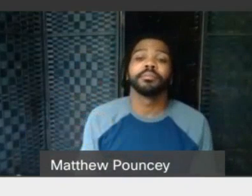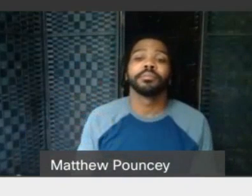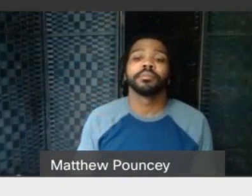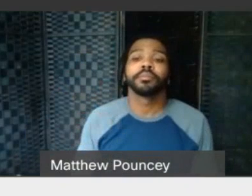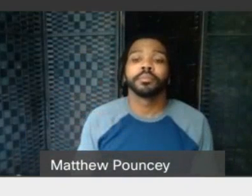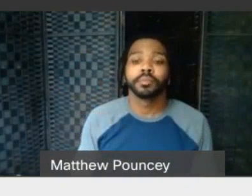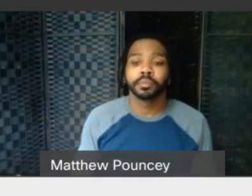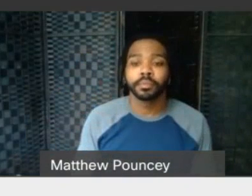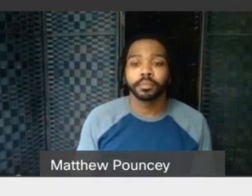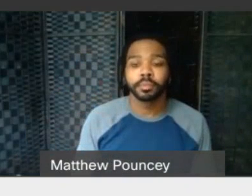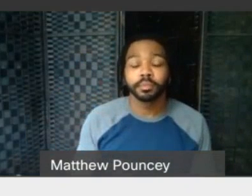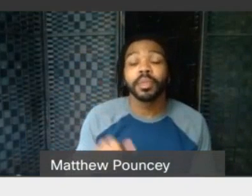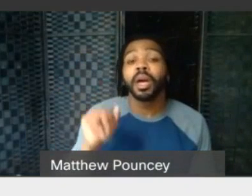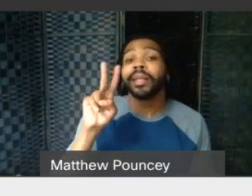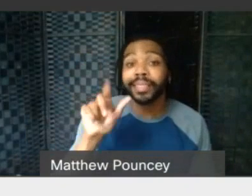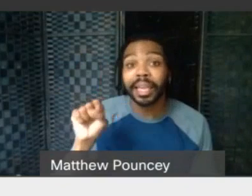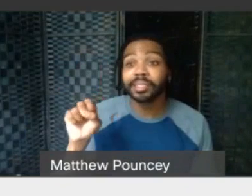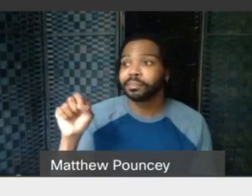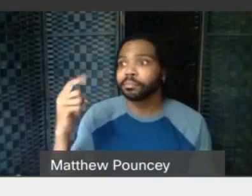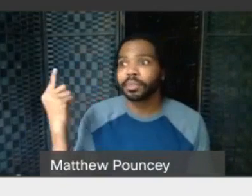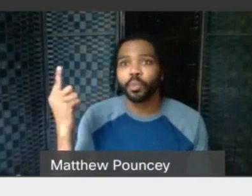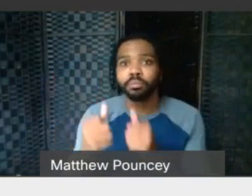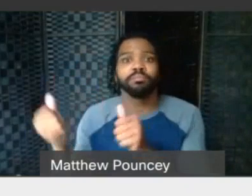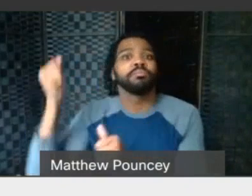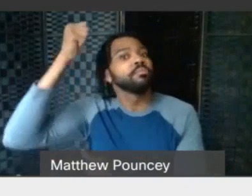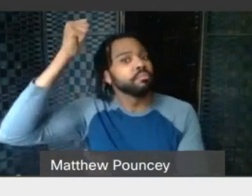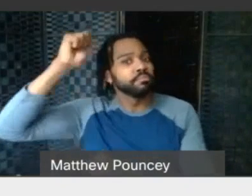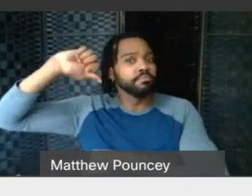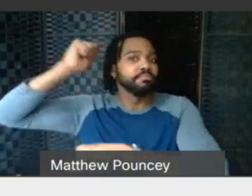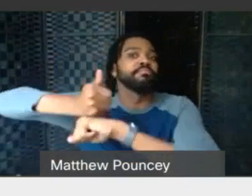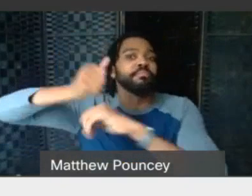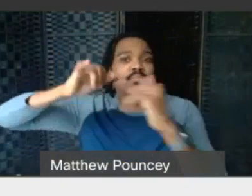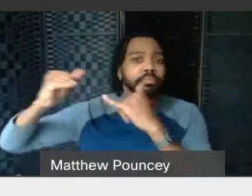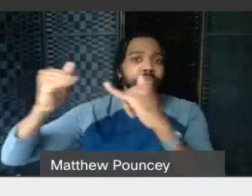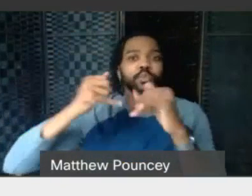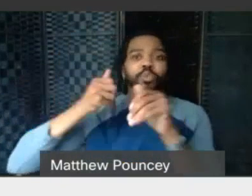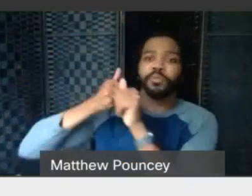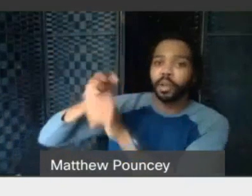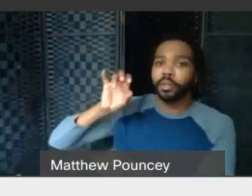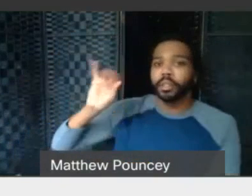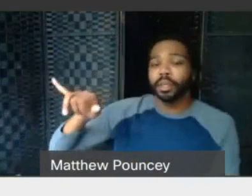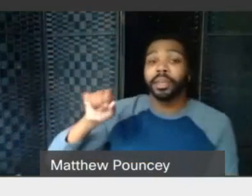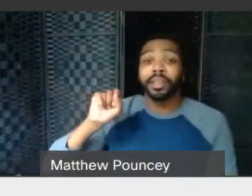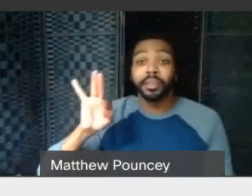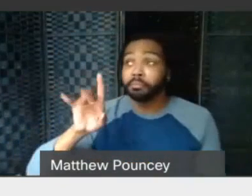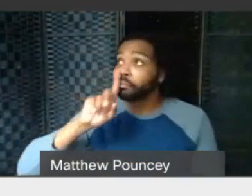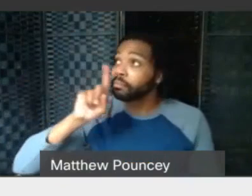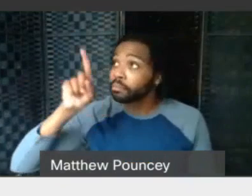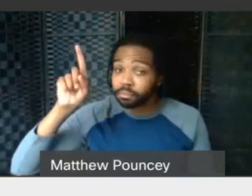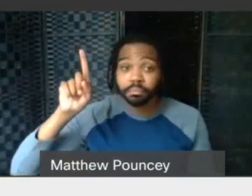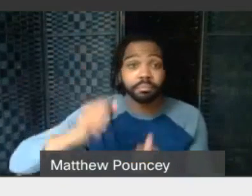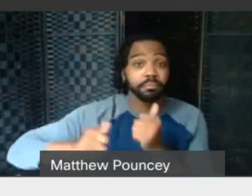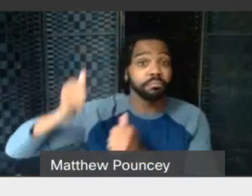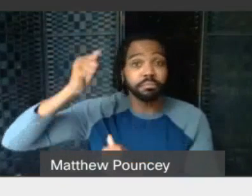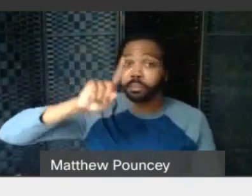a higher standard is established, you have to follow the higher standard. If it's silent, there's not a higher